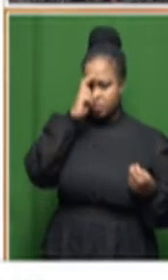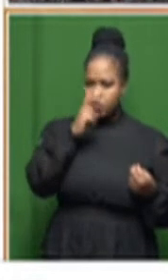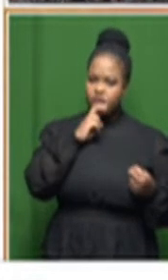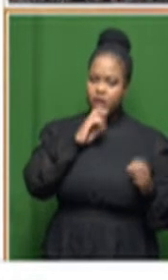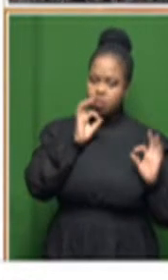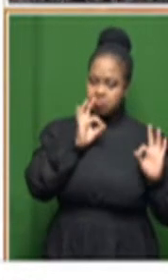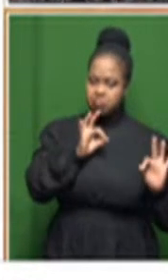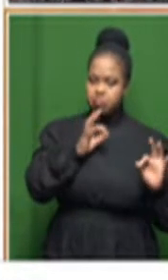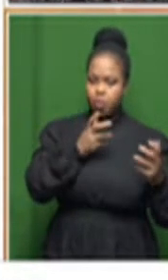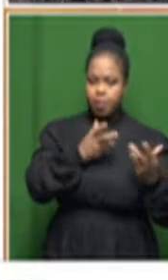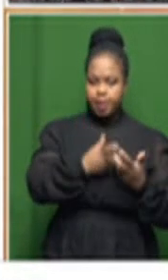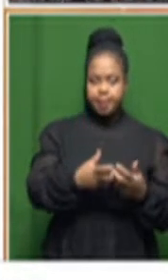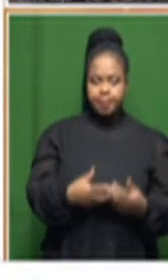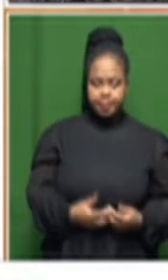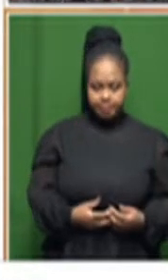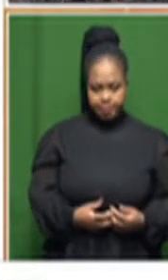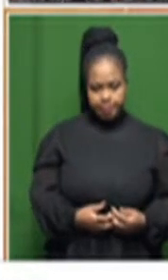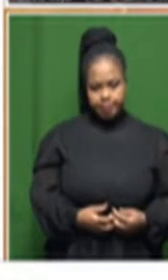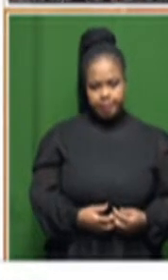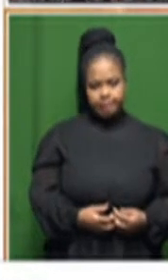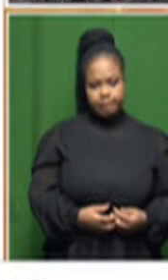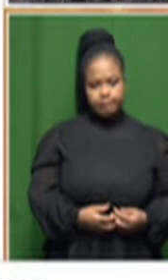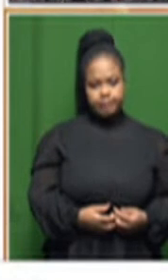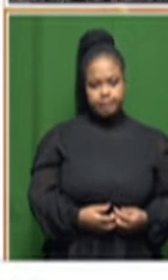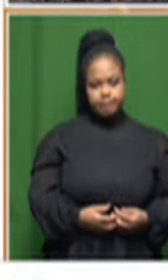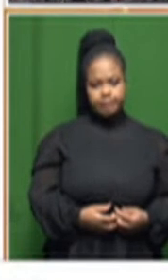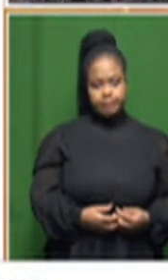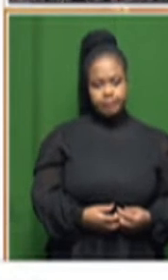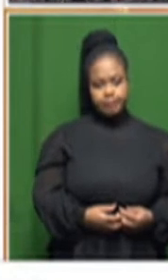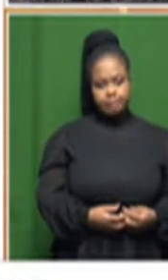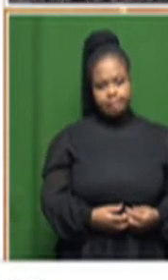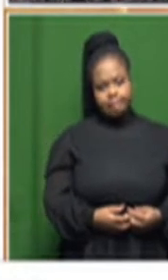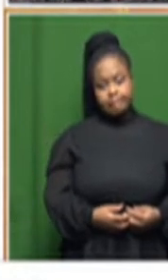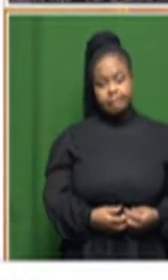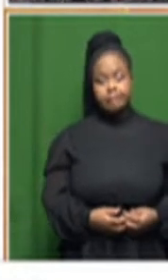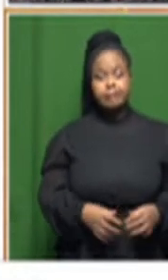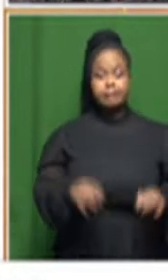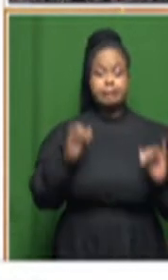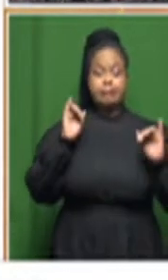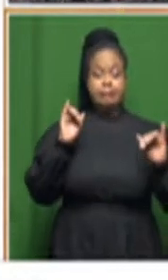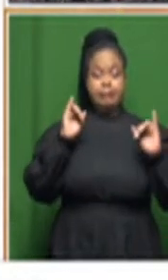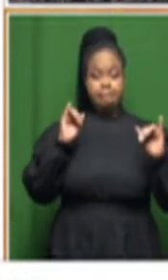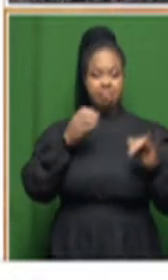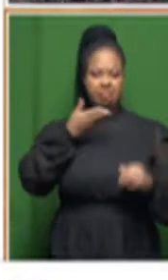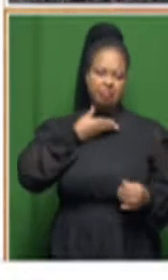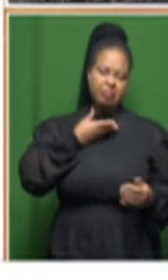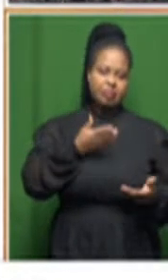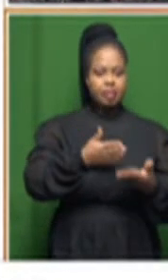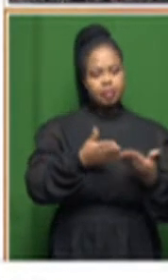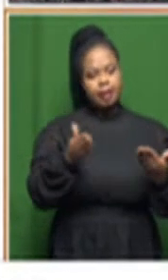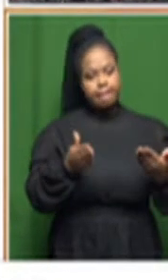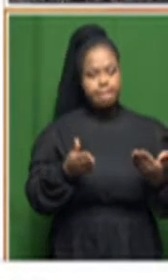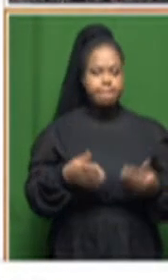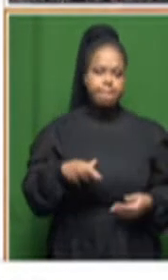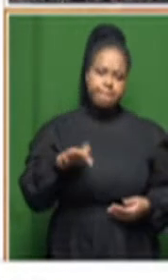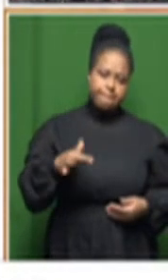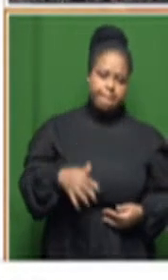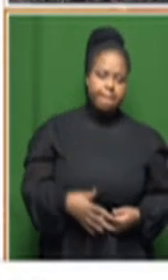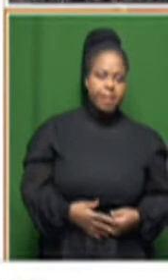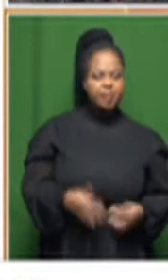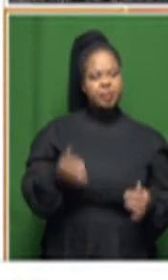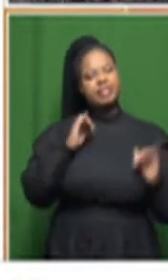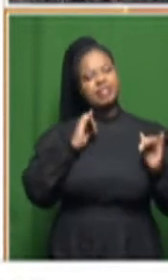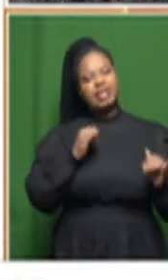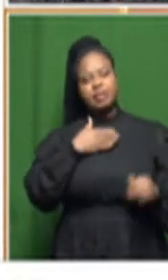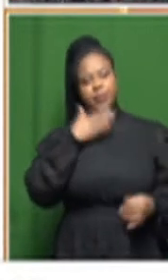properly. Now, serious or severe events could either be serious or non-serious. So the non-serious